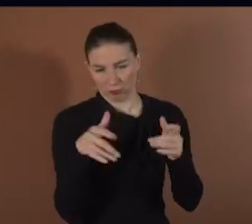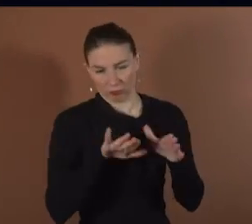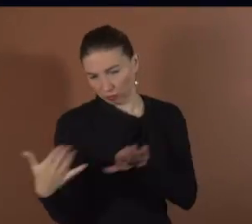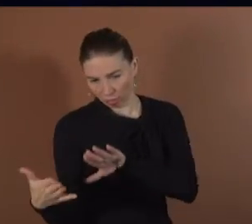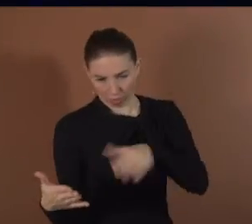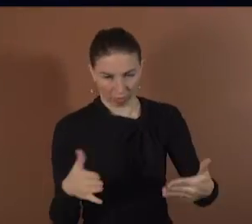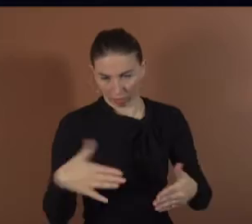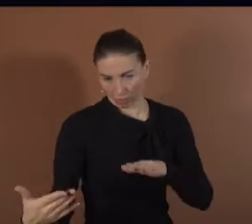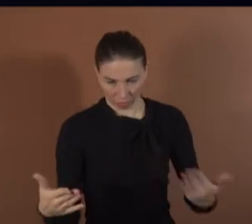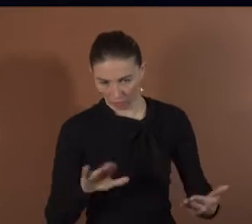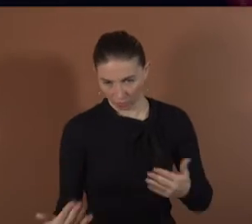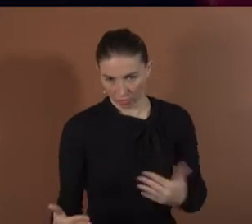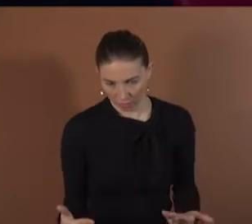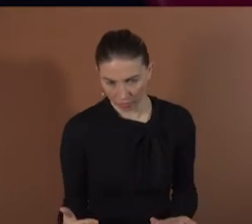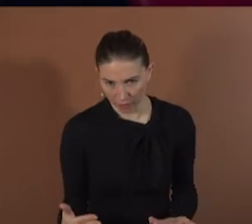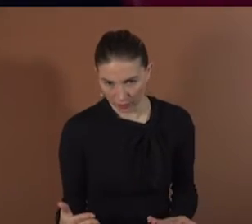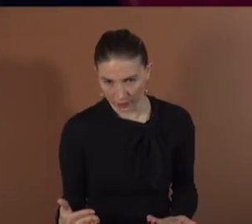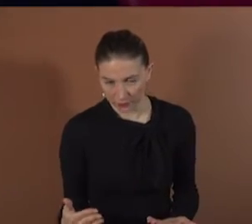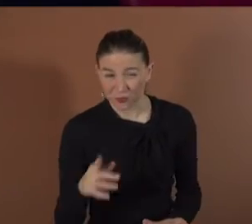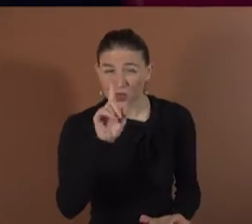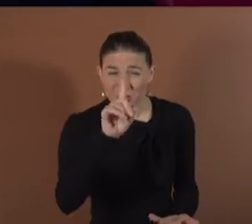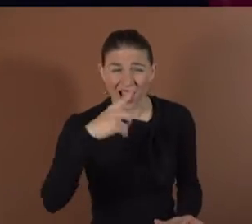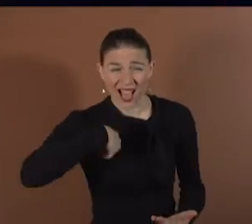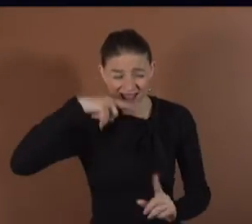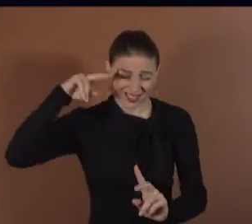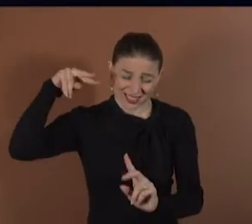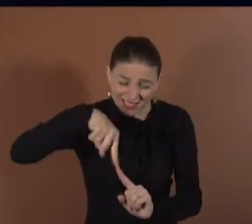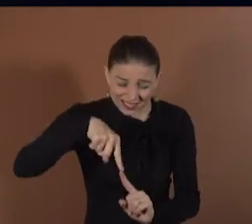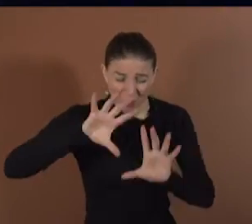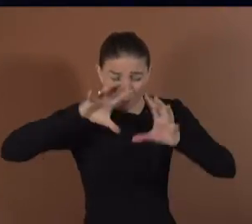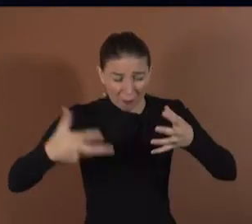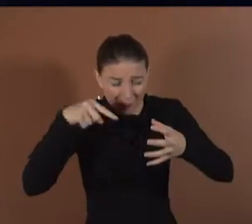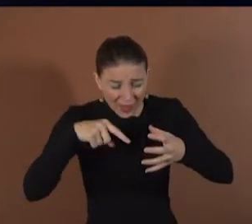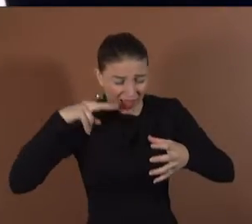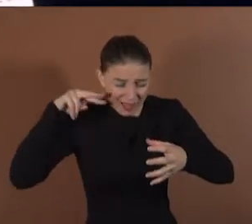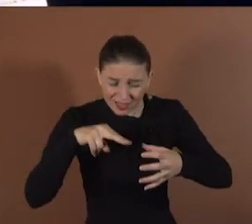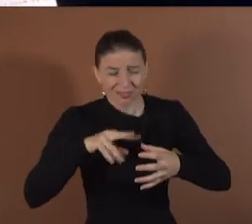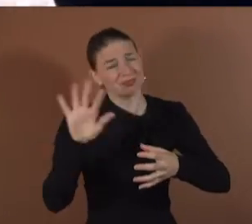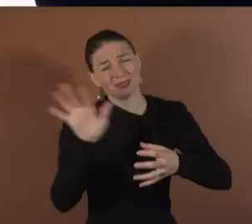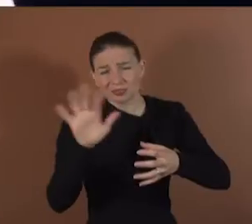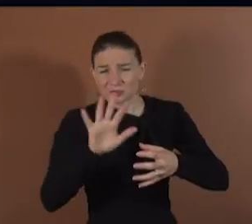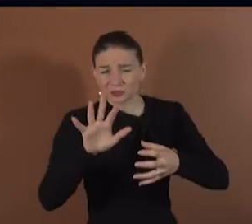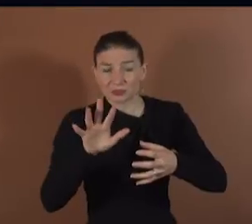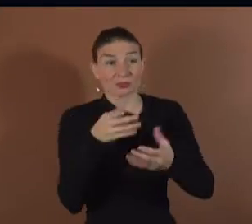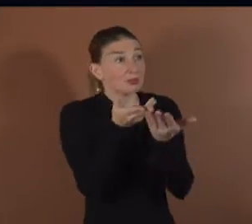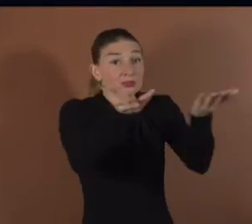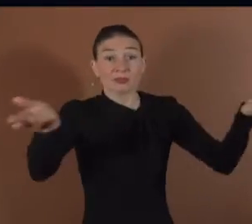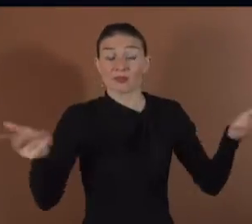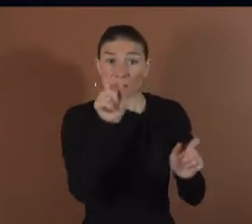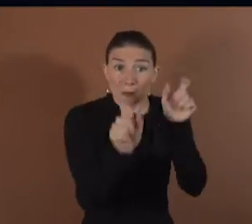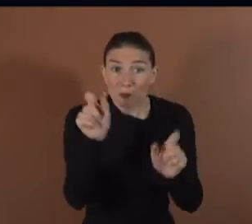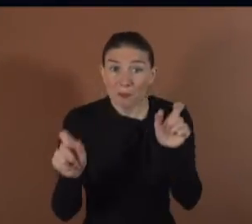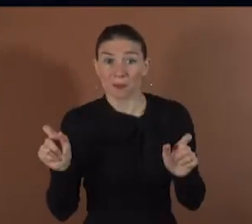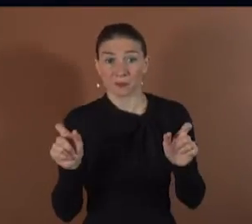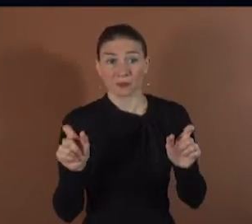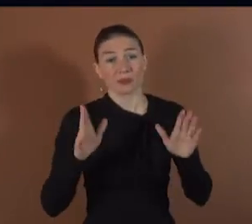about whether humanity can fashion a way to coexist with nature in a mutually interdependent way